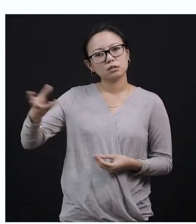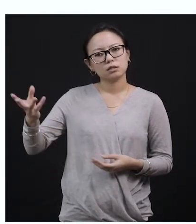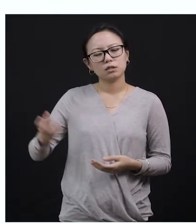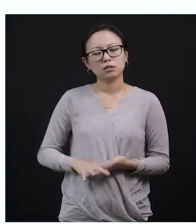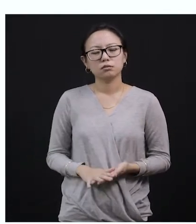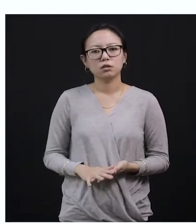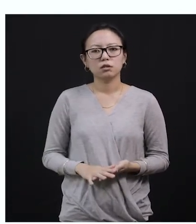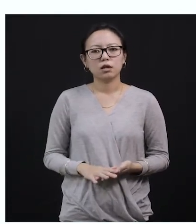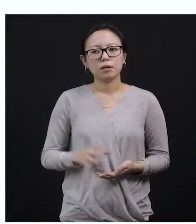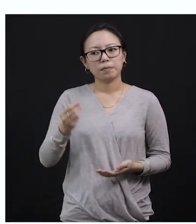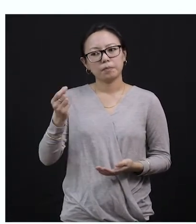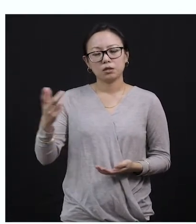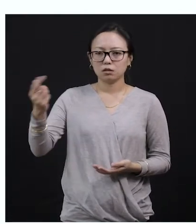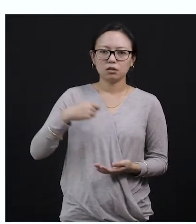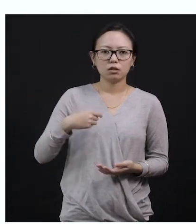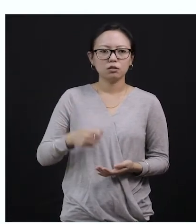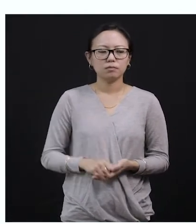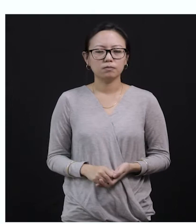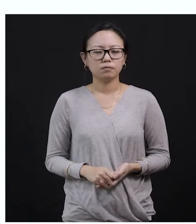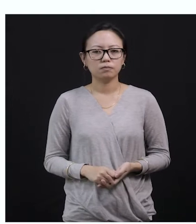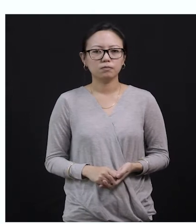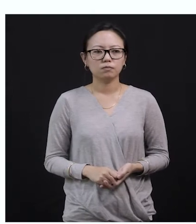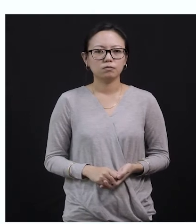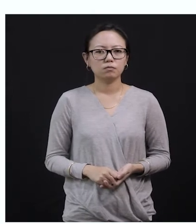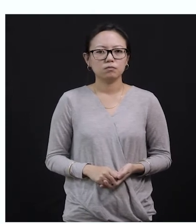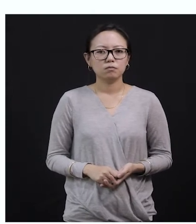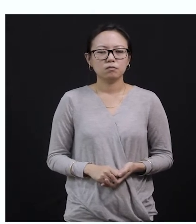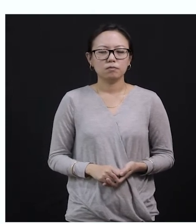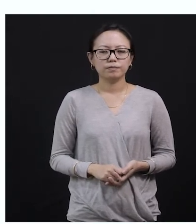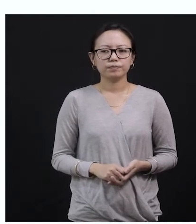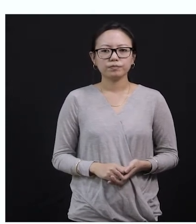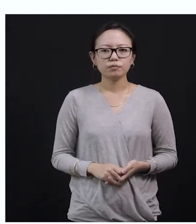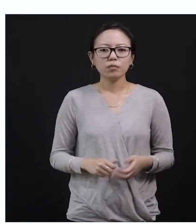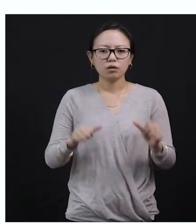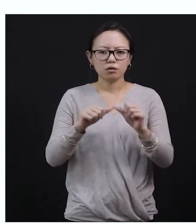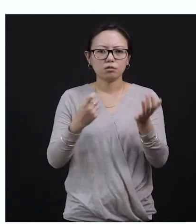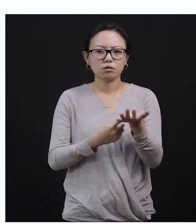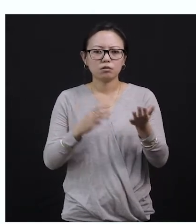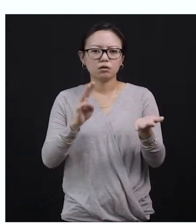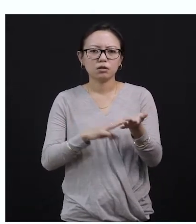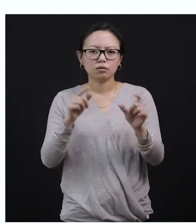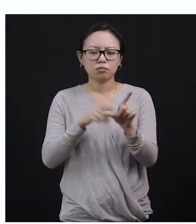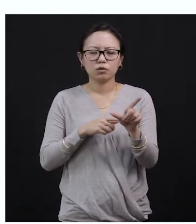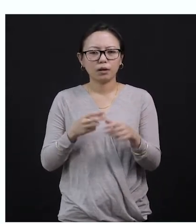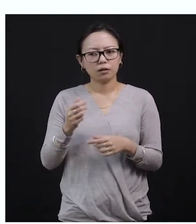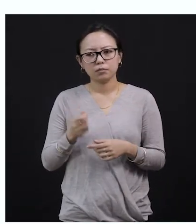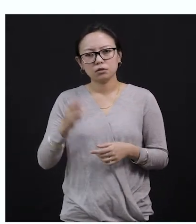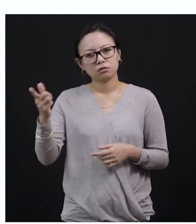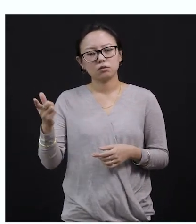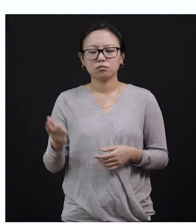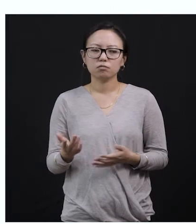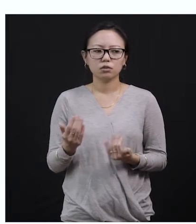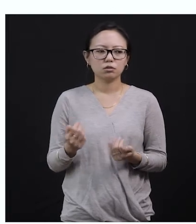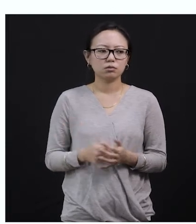easy for them to be a salary for maintaining a large army, all right? Then also they had